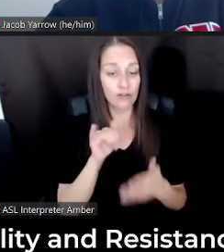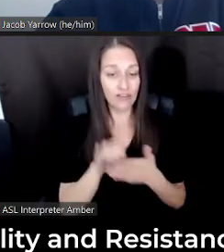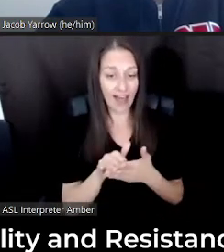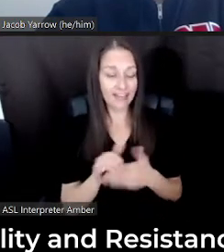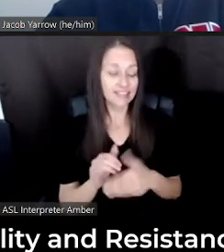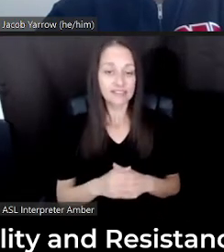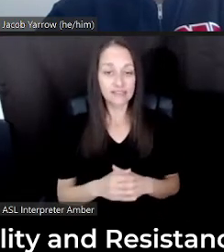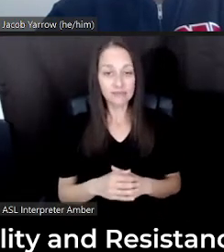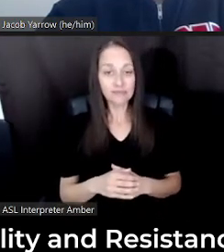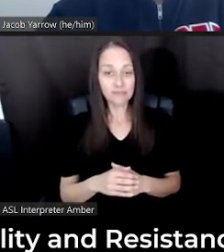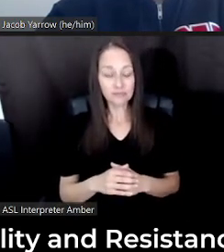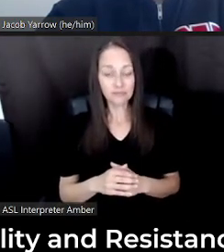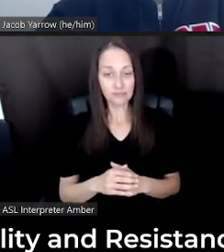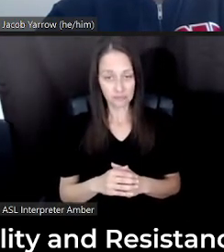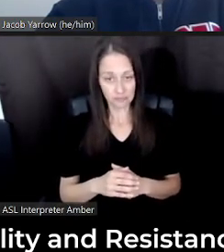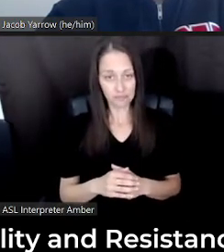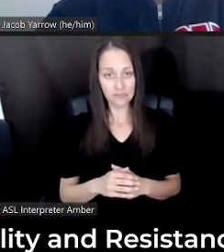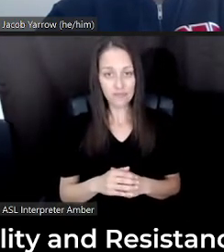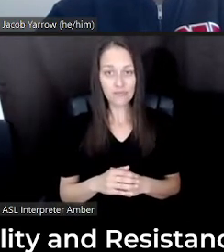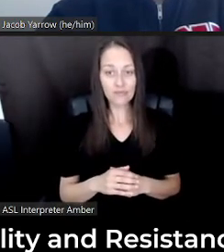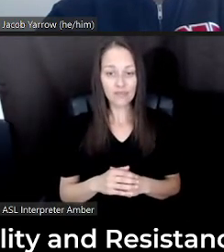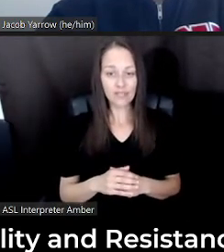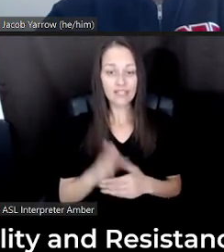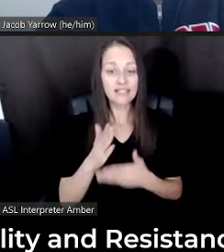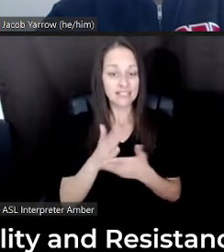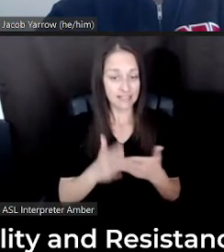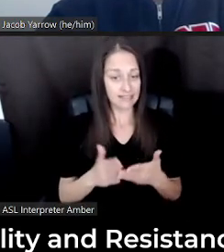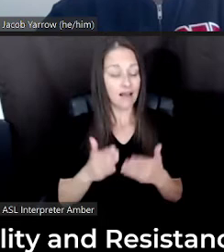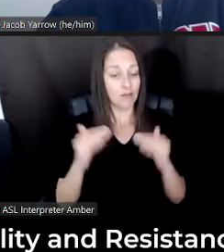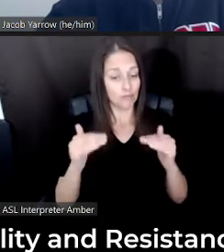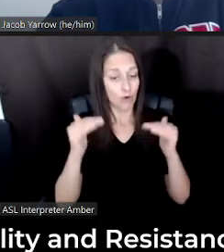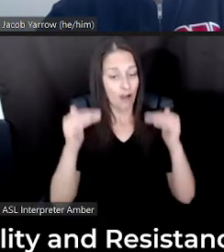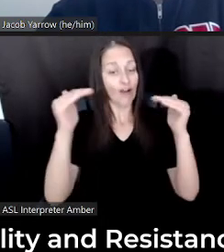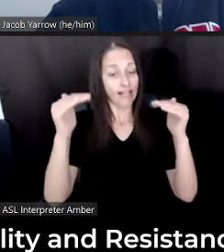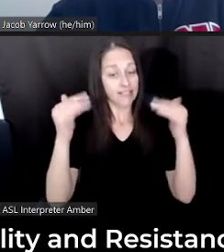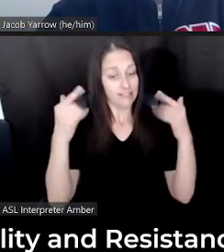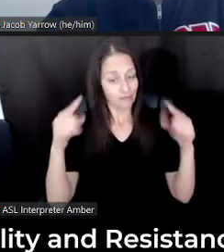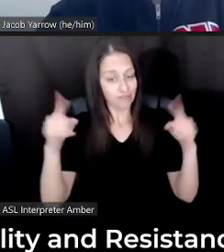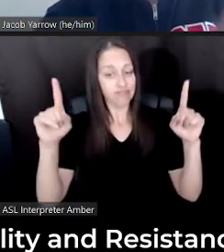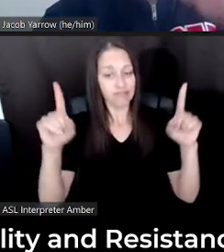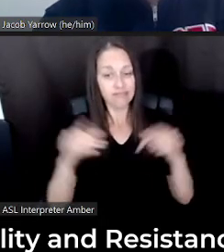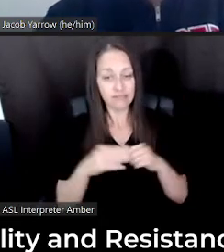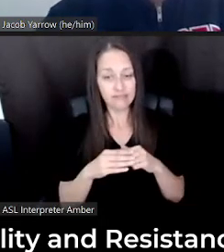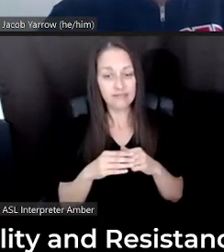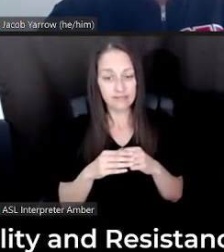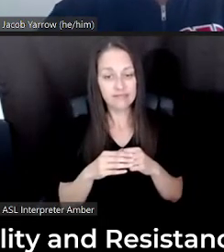some, I would say progress has been made in these first